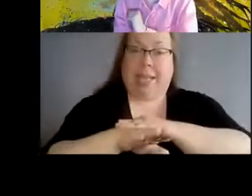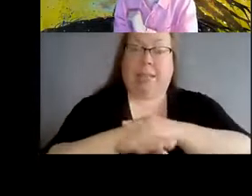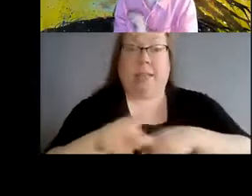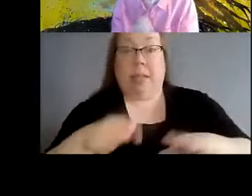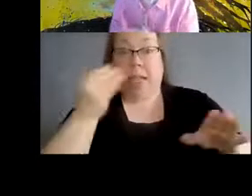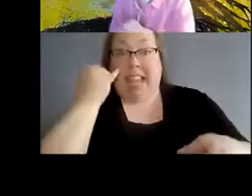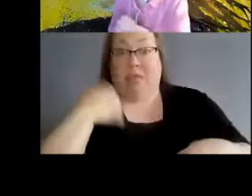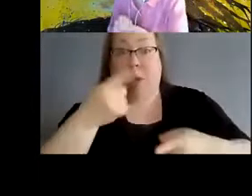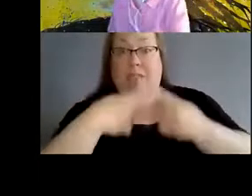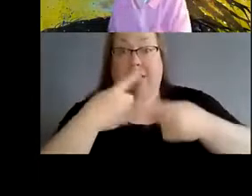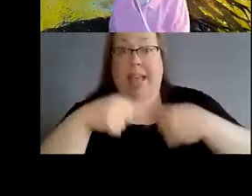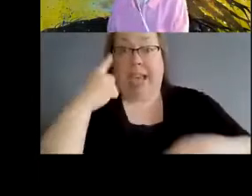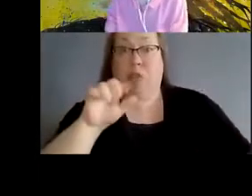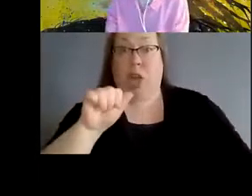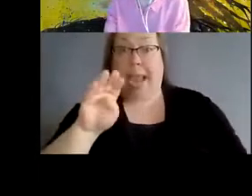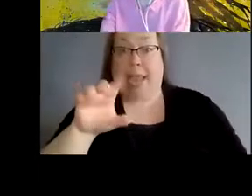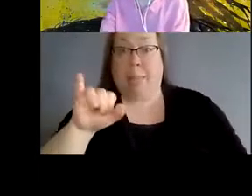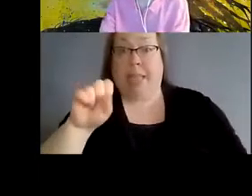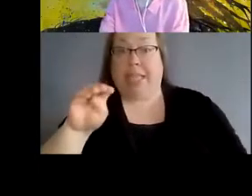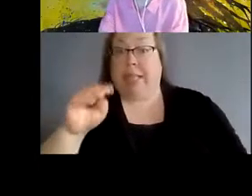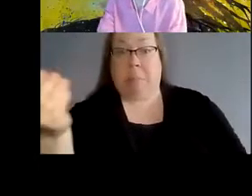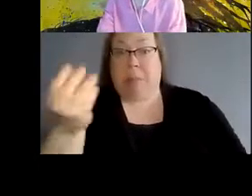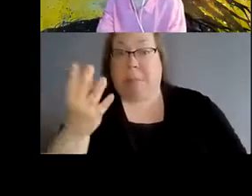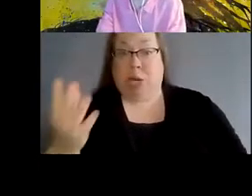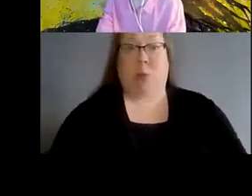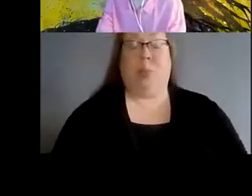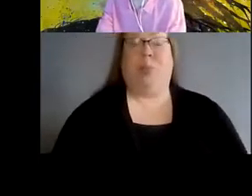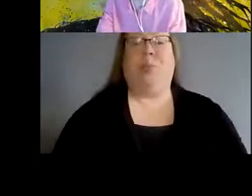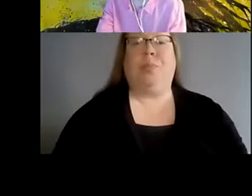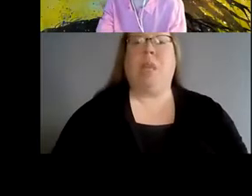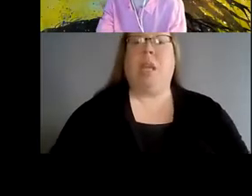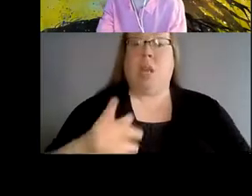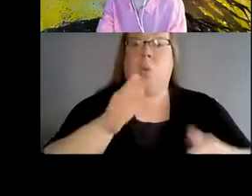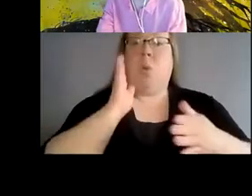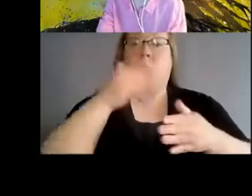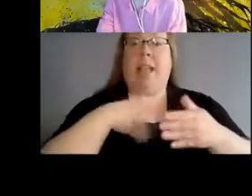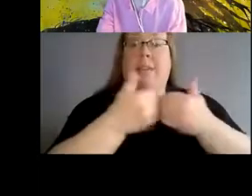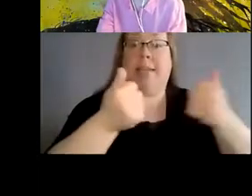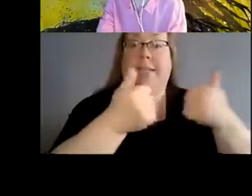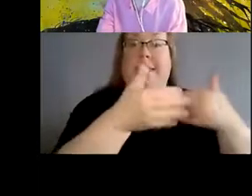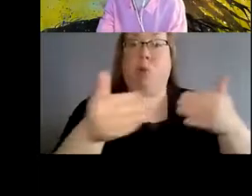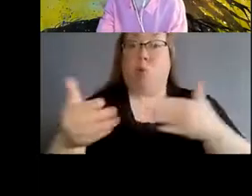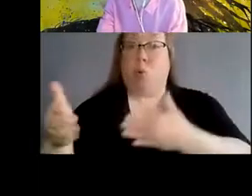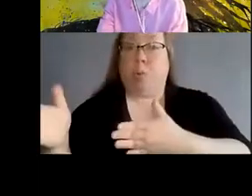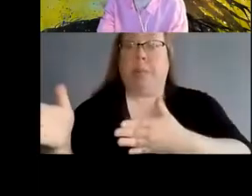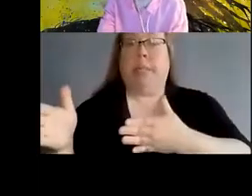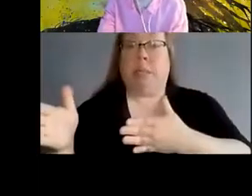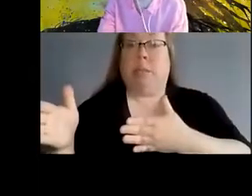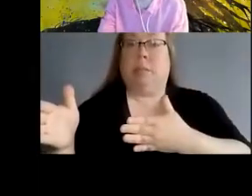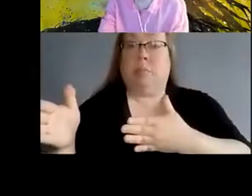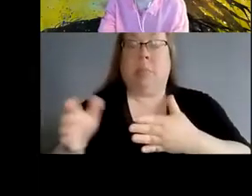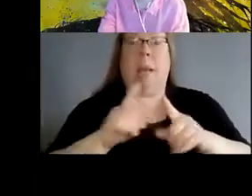into breakout rooms in a few moments. But Priscilla is just going to quickly go over the three